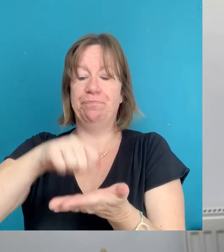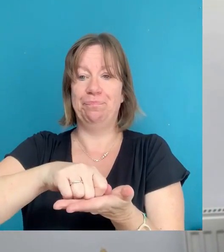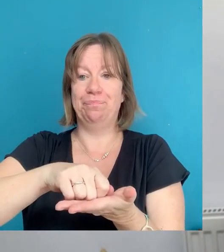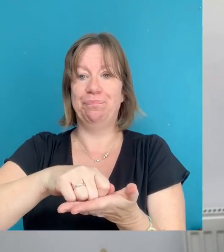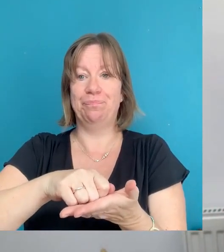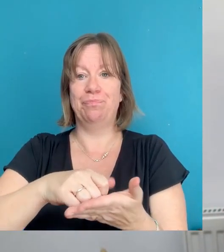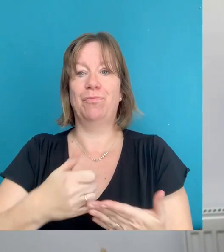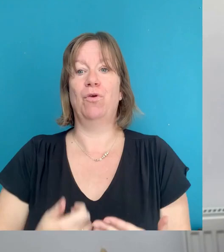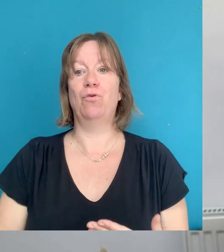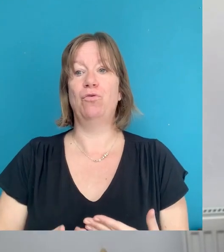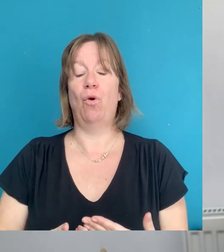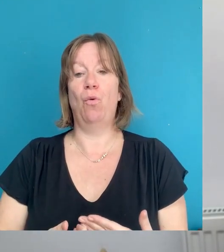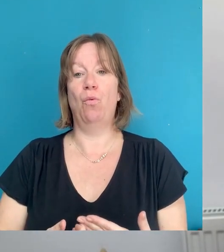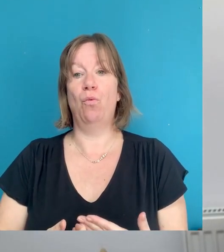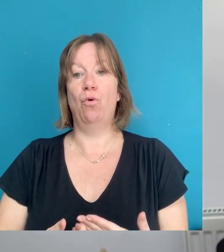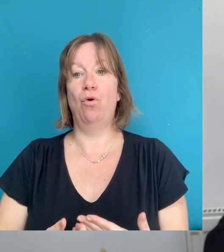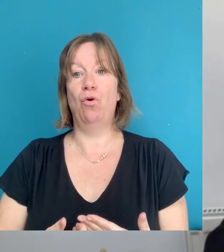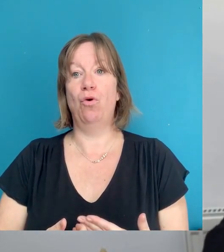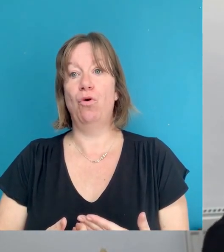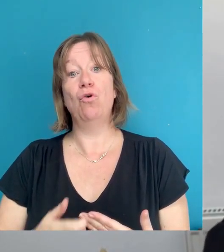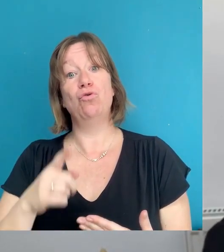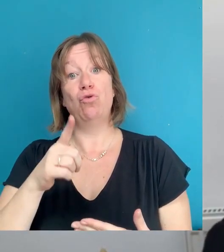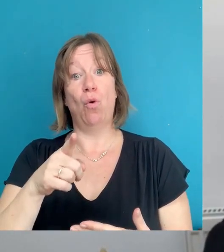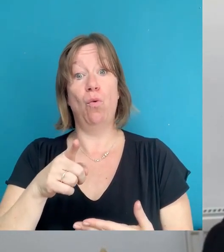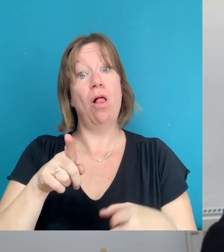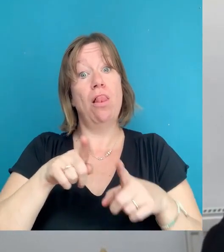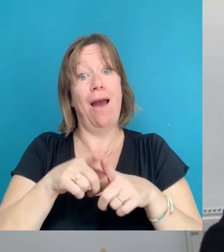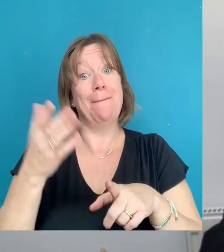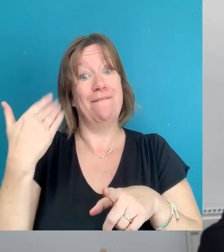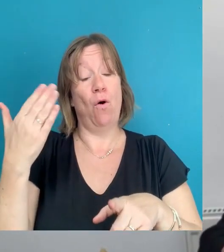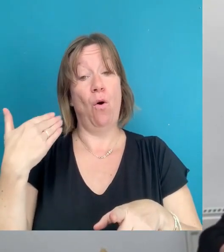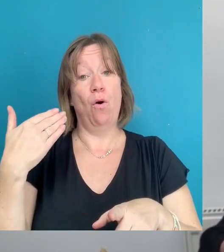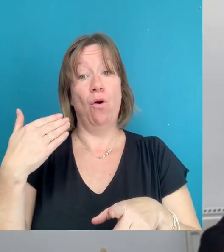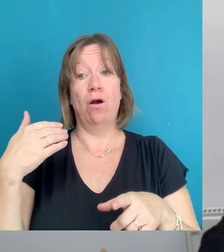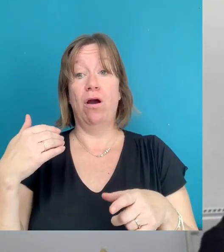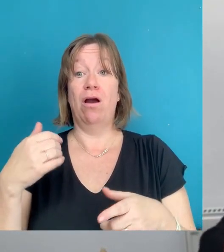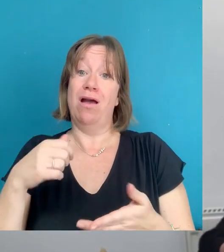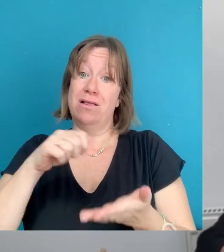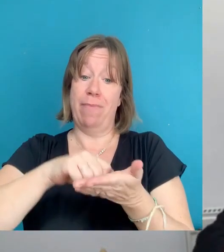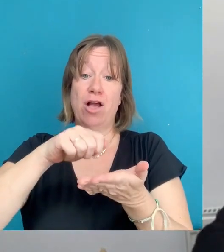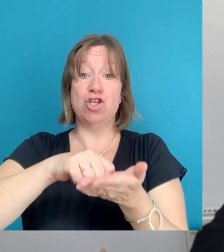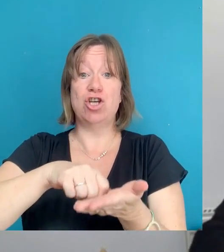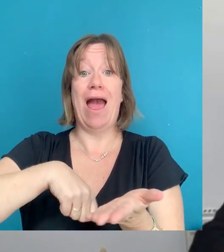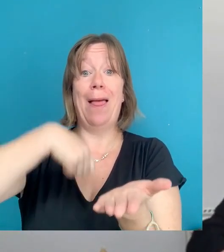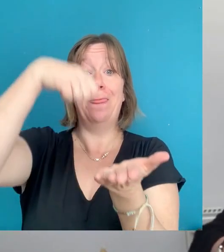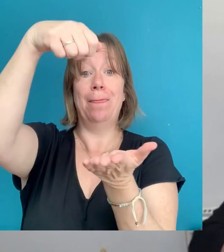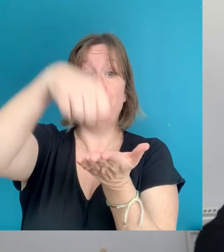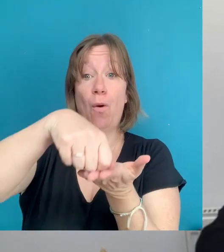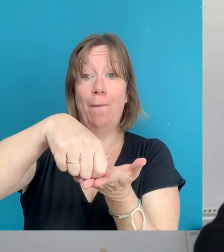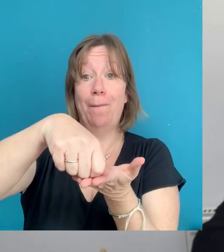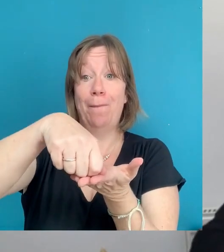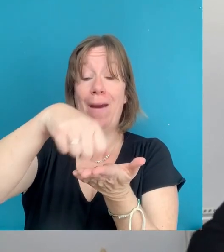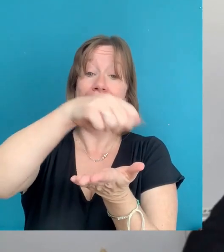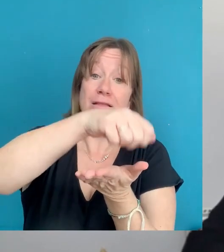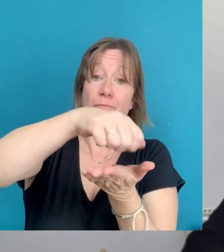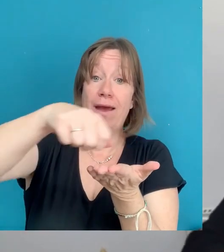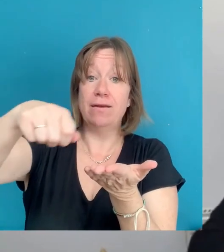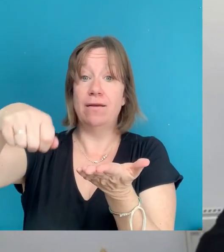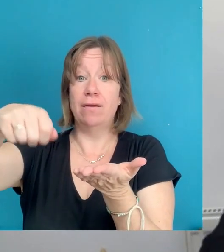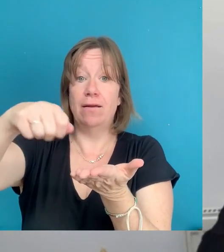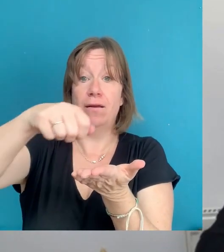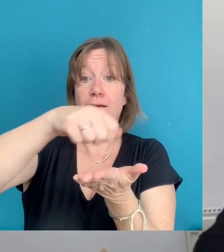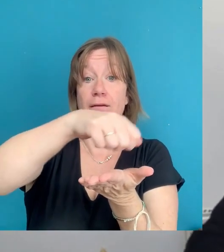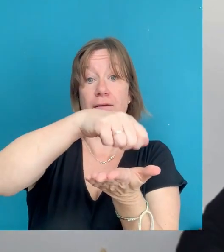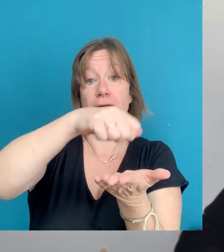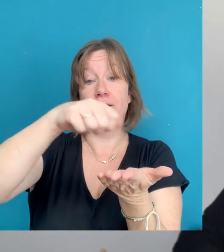sponge. And instead of rolling out like I did, you get your sponge at the top and you just spread